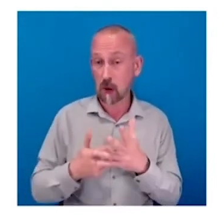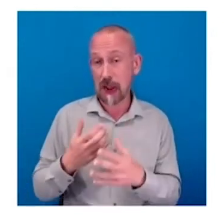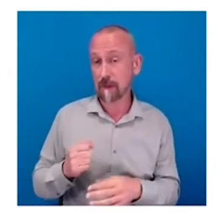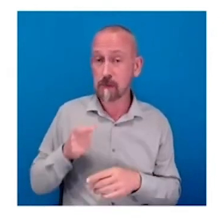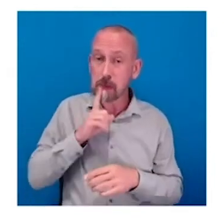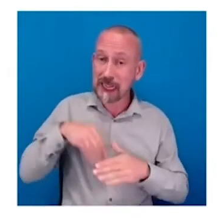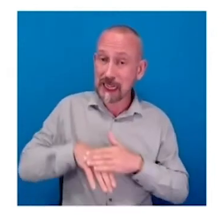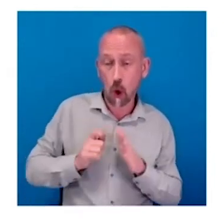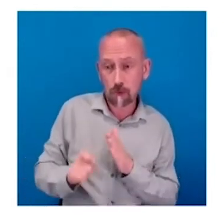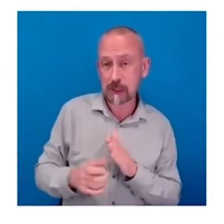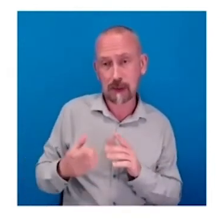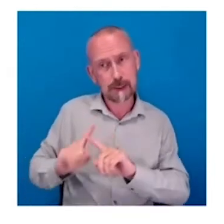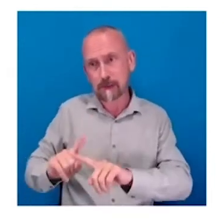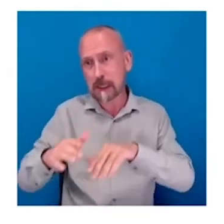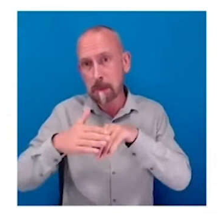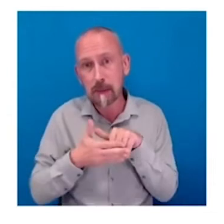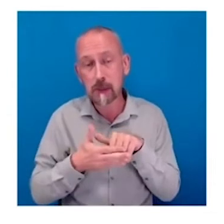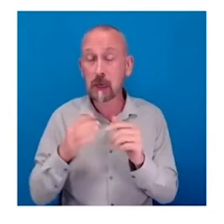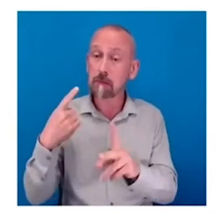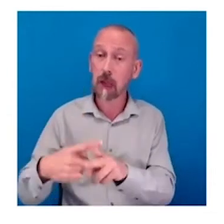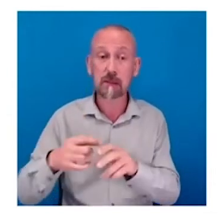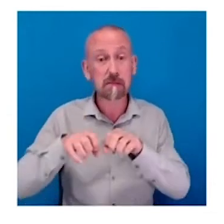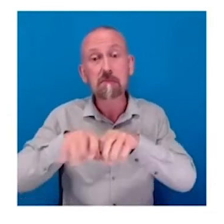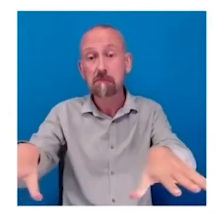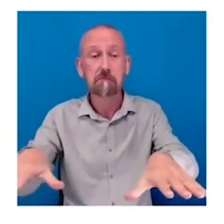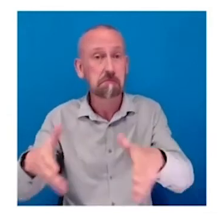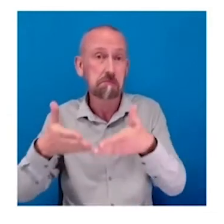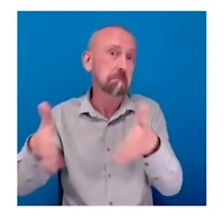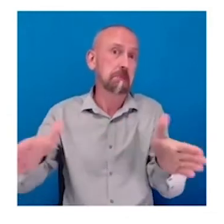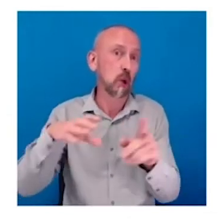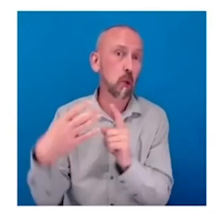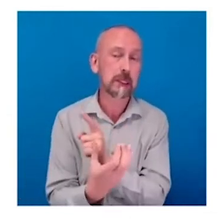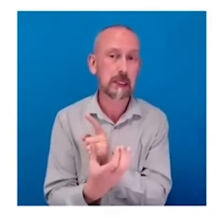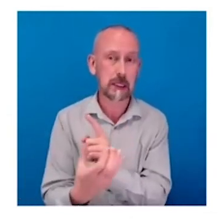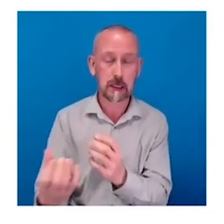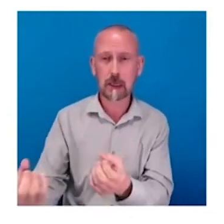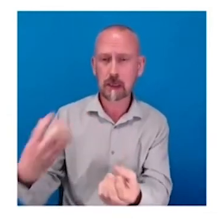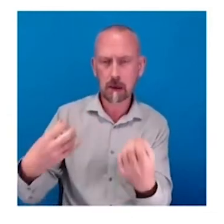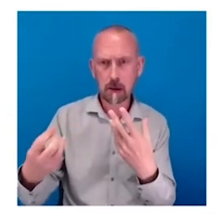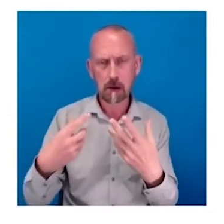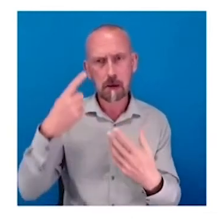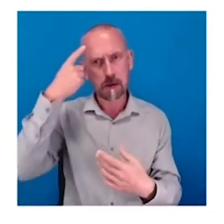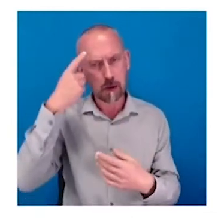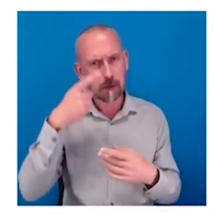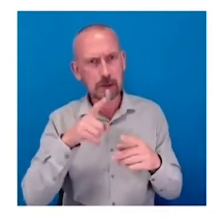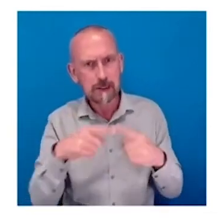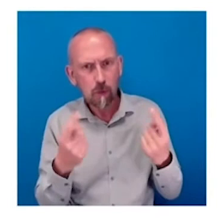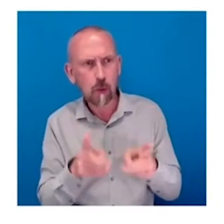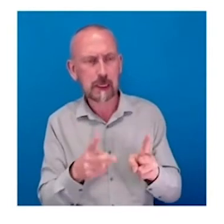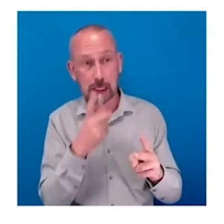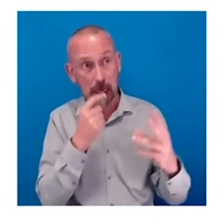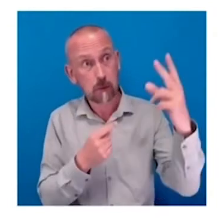the community as a whole. And what we came out with is talkback features that were that are on the kiosks,